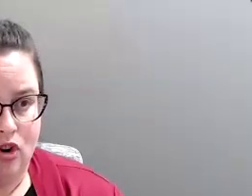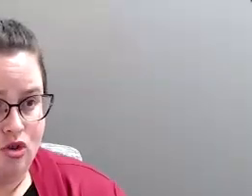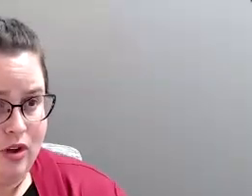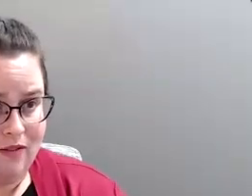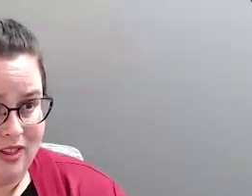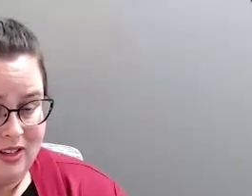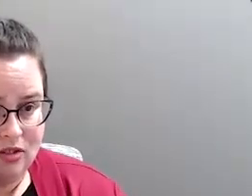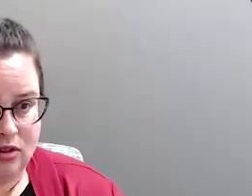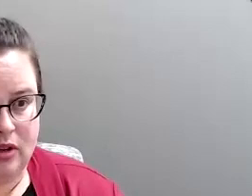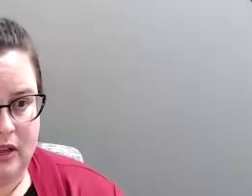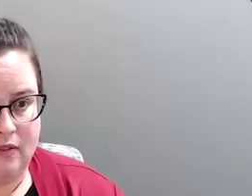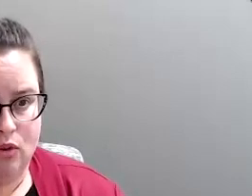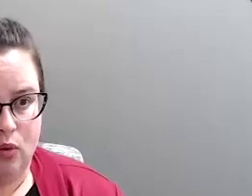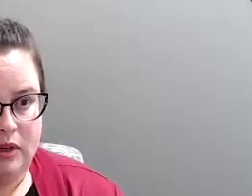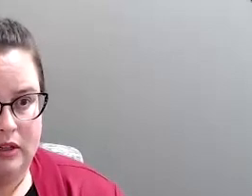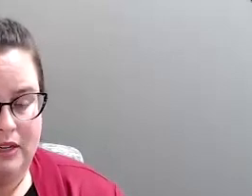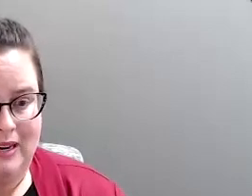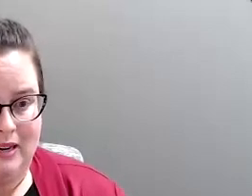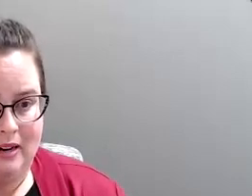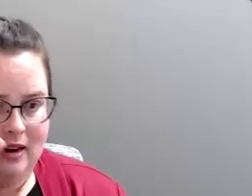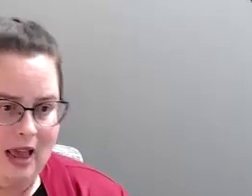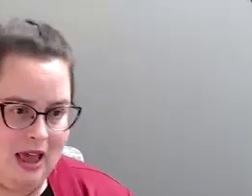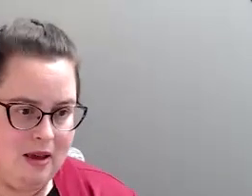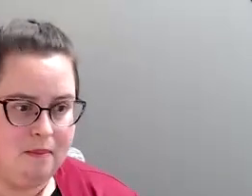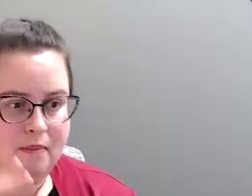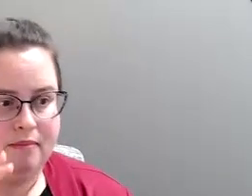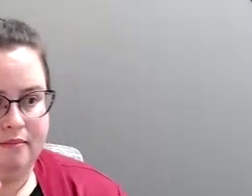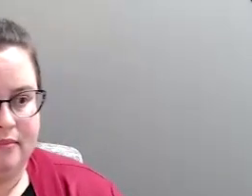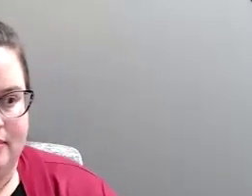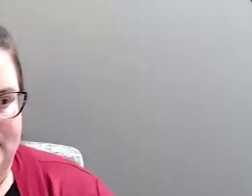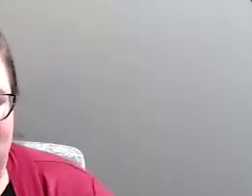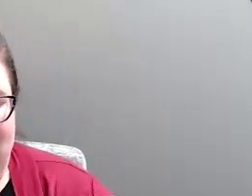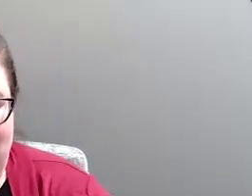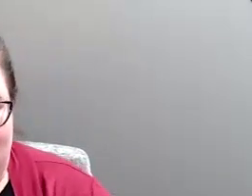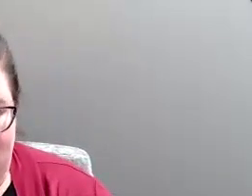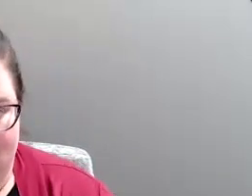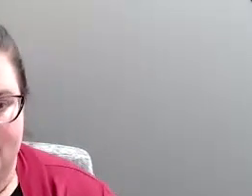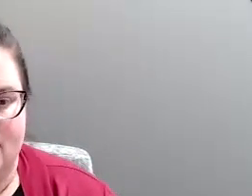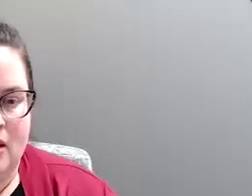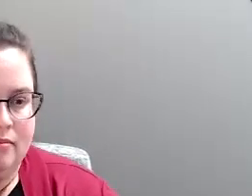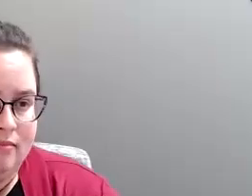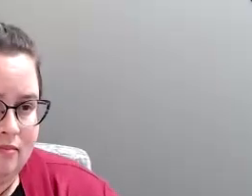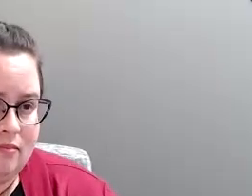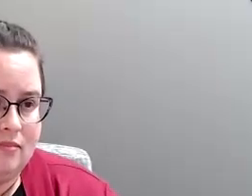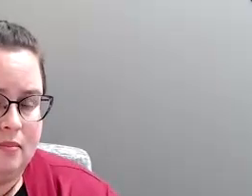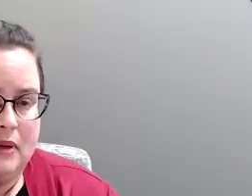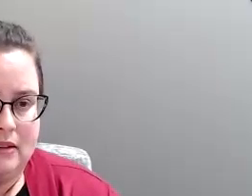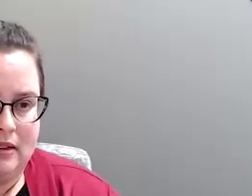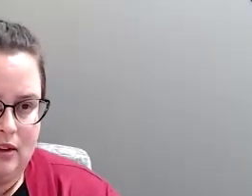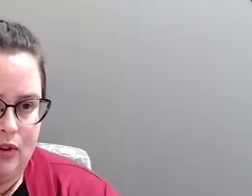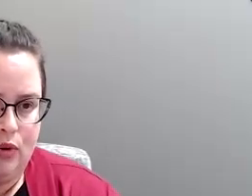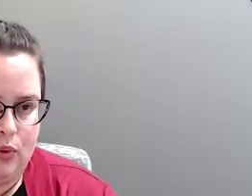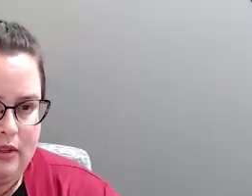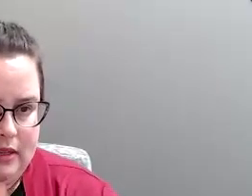your screen name doesn't actually have your name on it, make sure that's there or that you've posted something in the chat because that's how they do